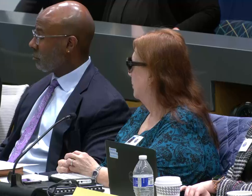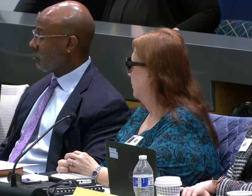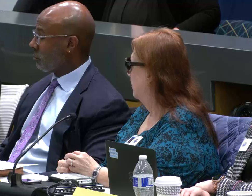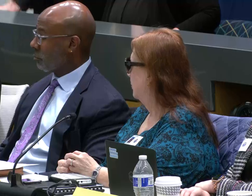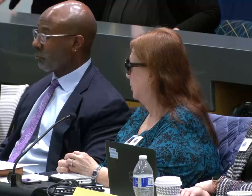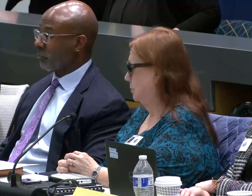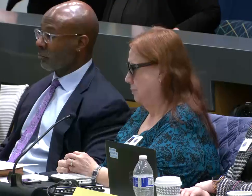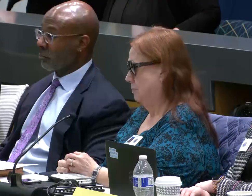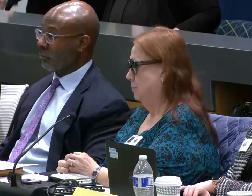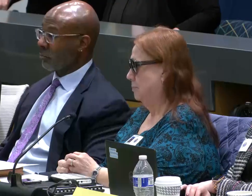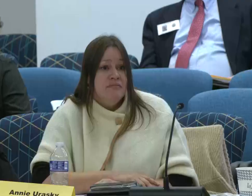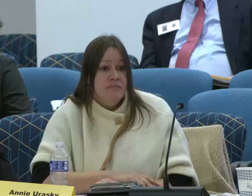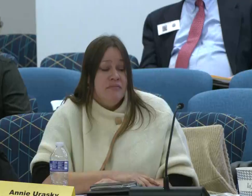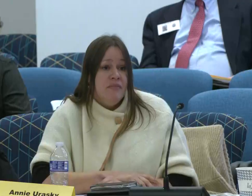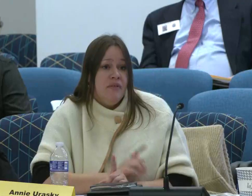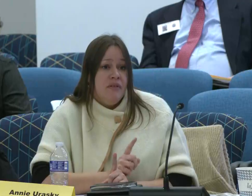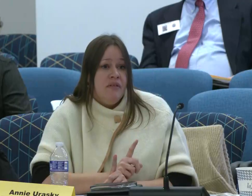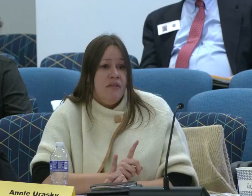this is Josh.